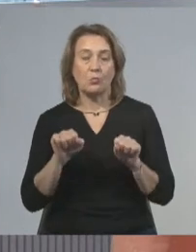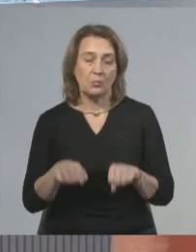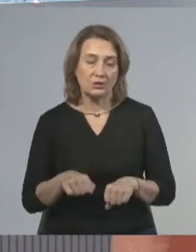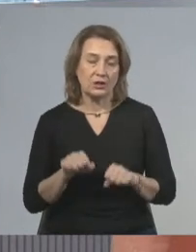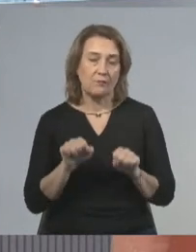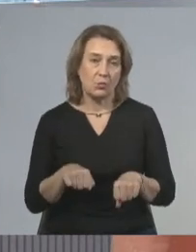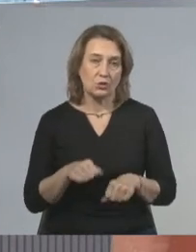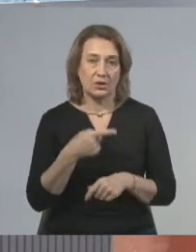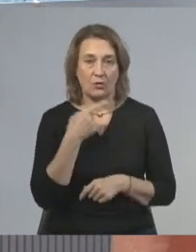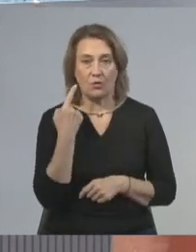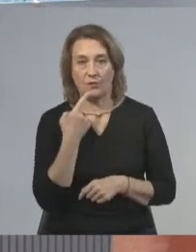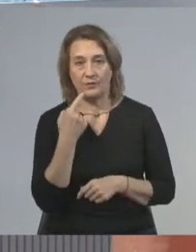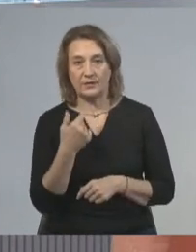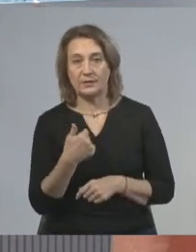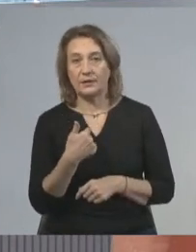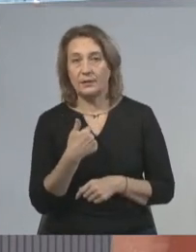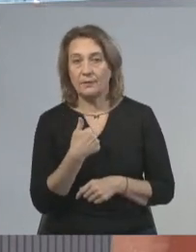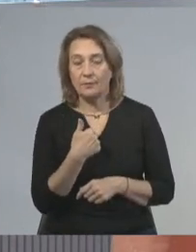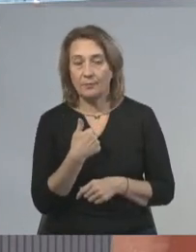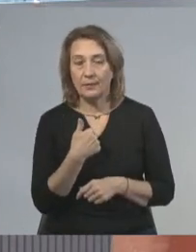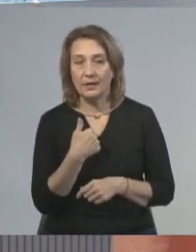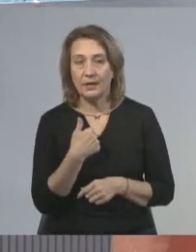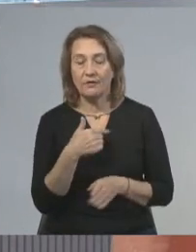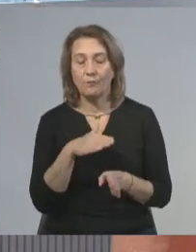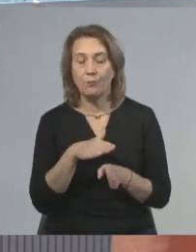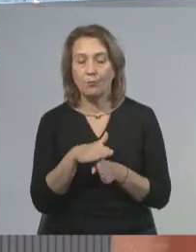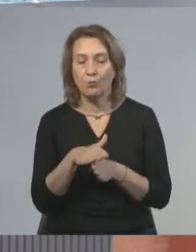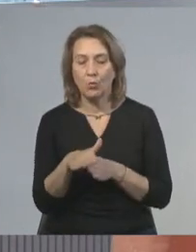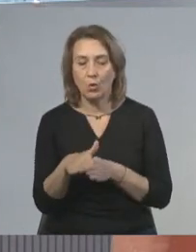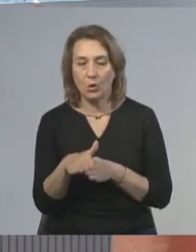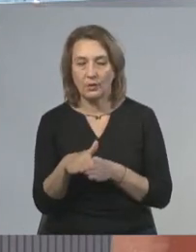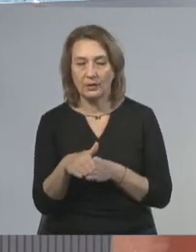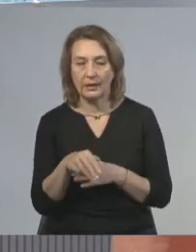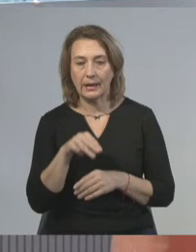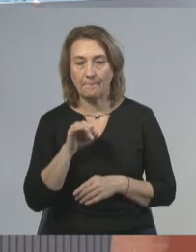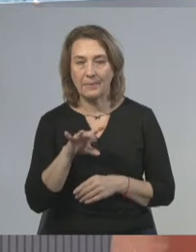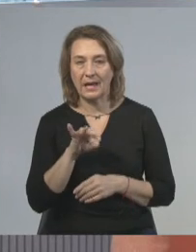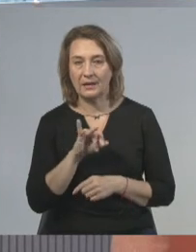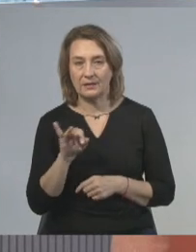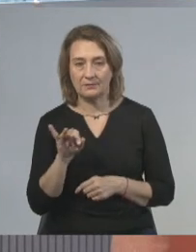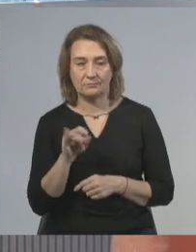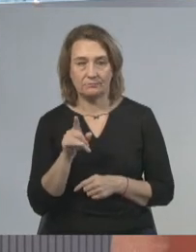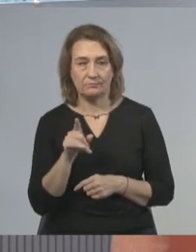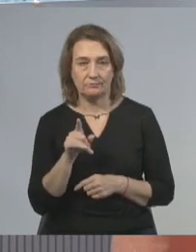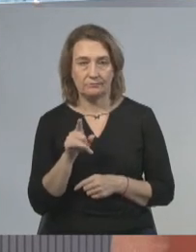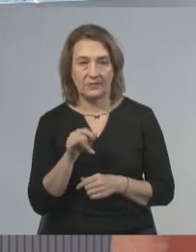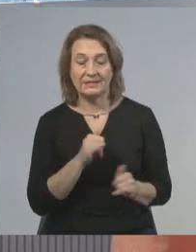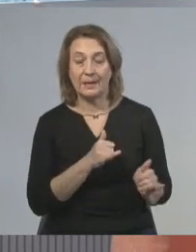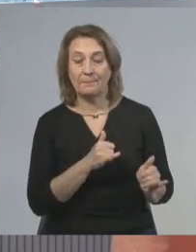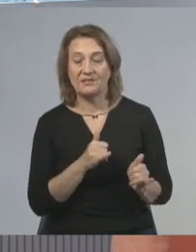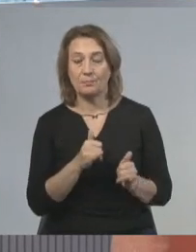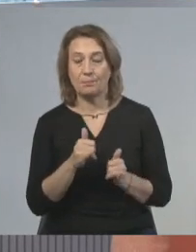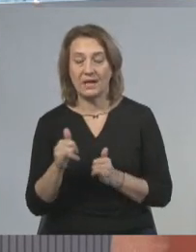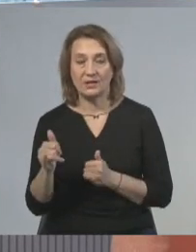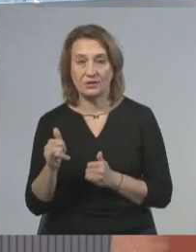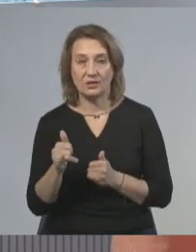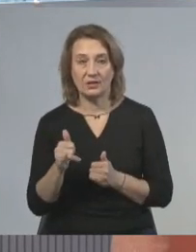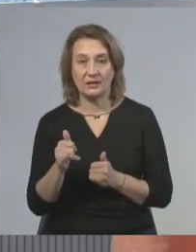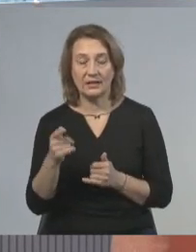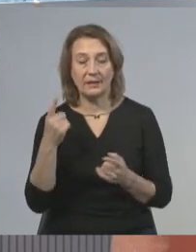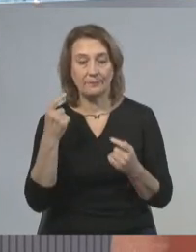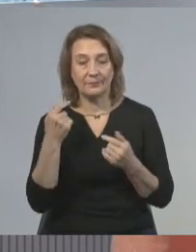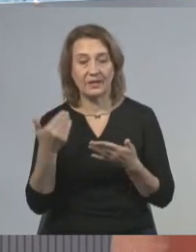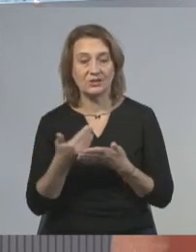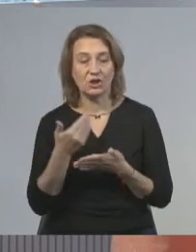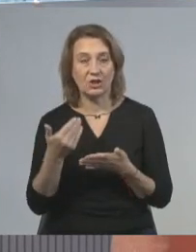maybe we can speak about maybe we do not fully or haven't fully provided necessary communication through